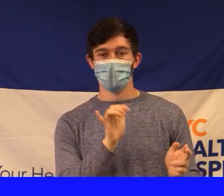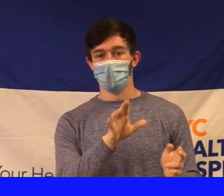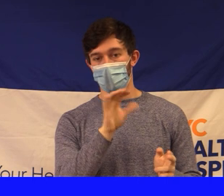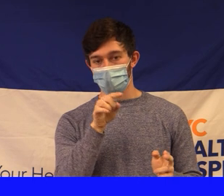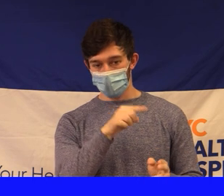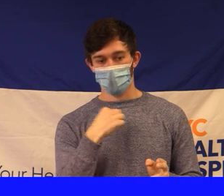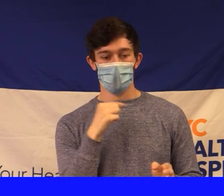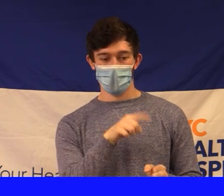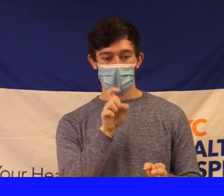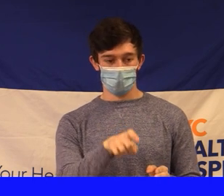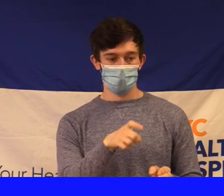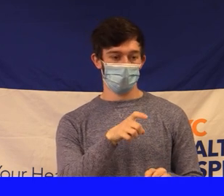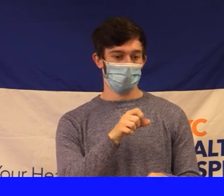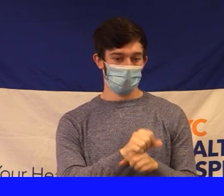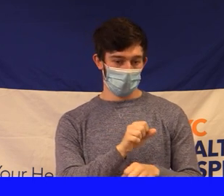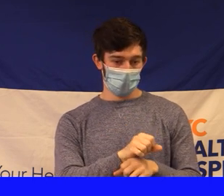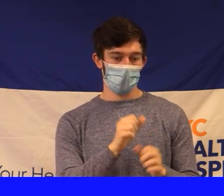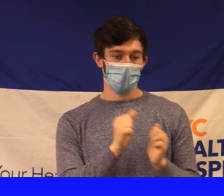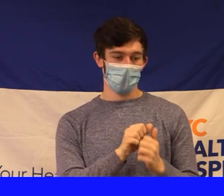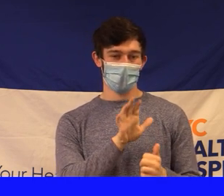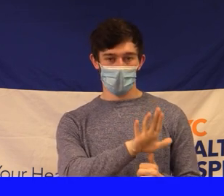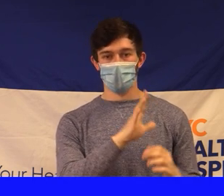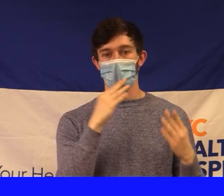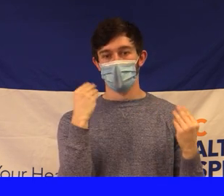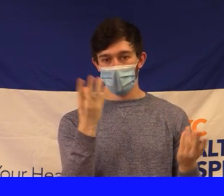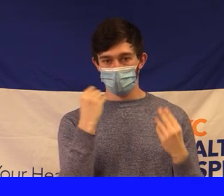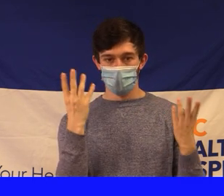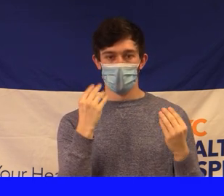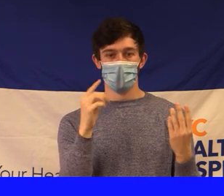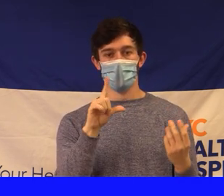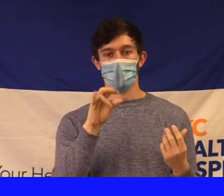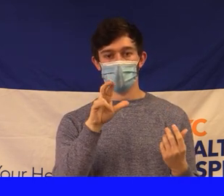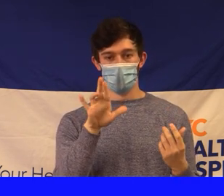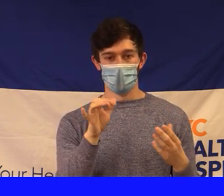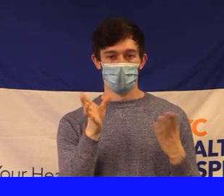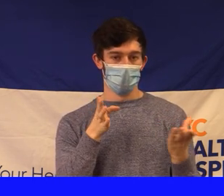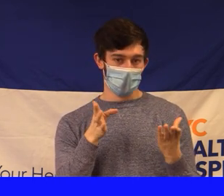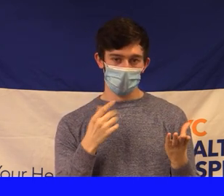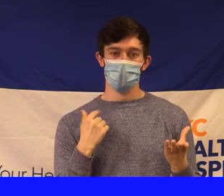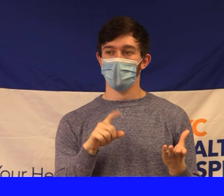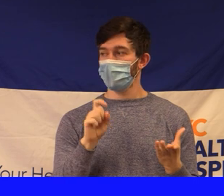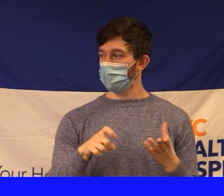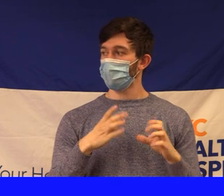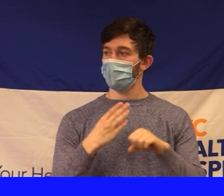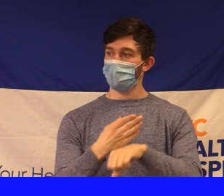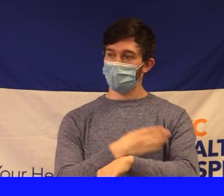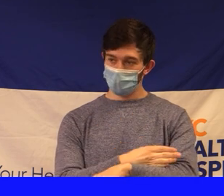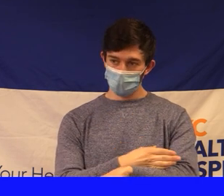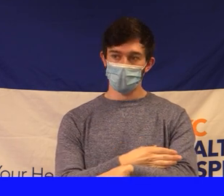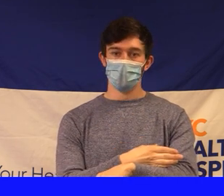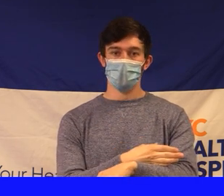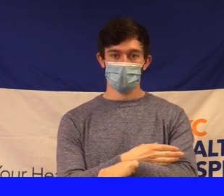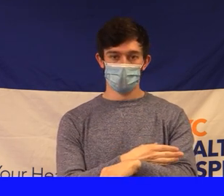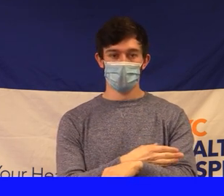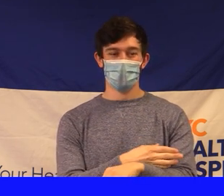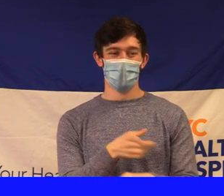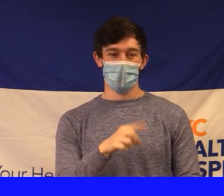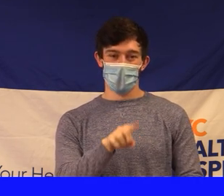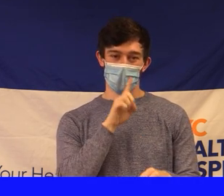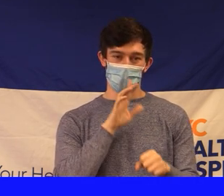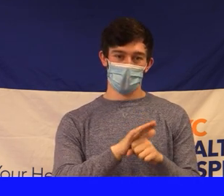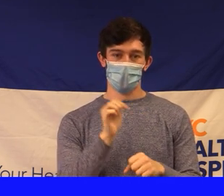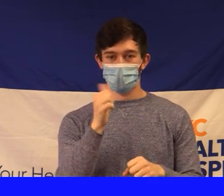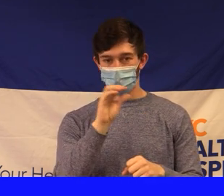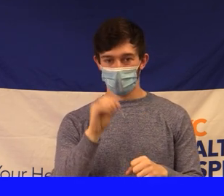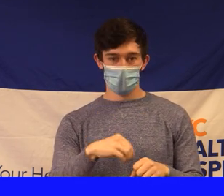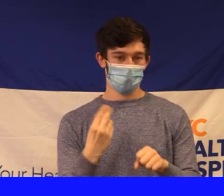most is their ambulette, the new livery services. I think we need to improve upon they've committed to a